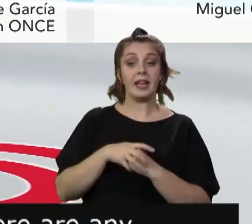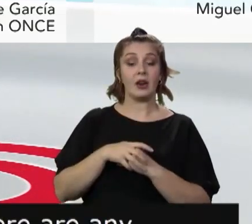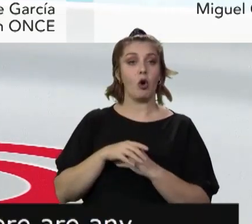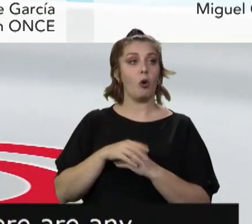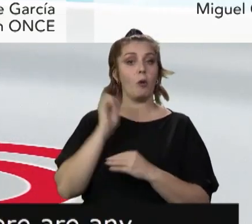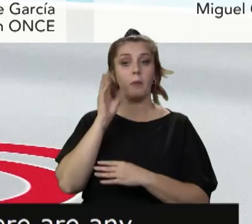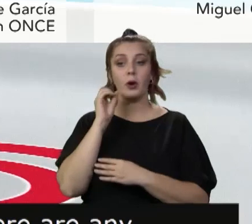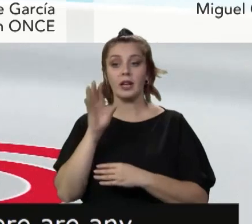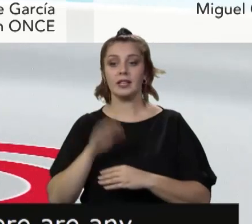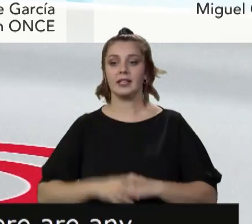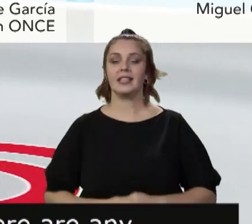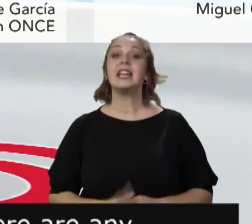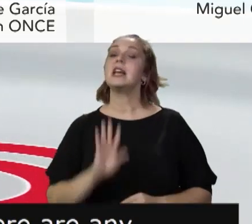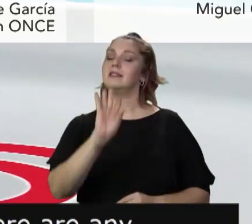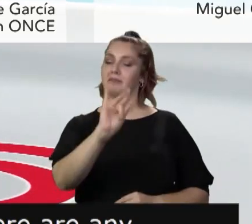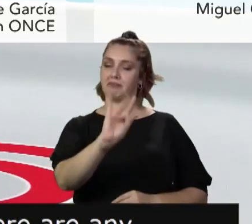those who are here.